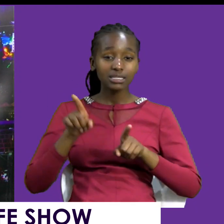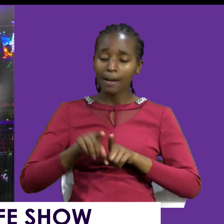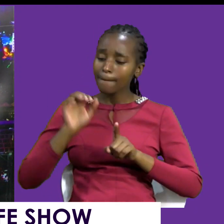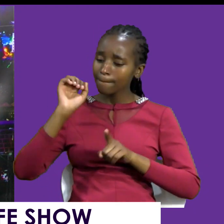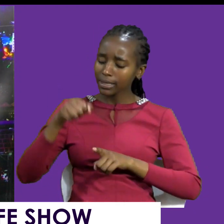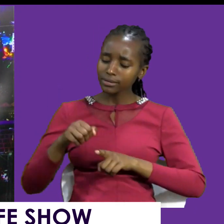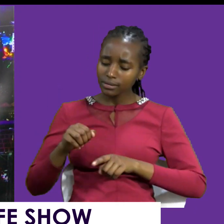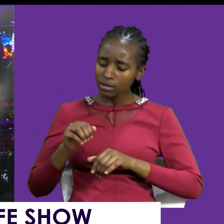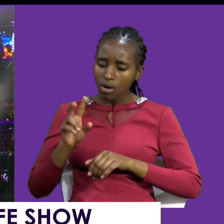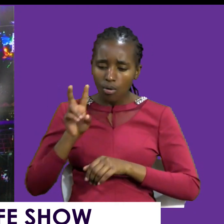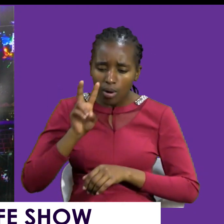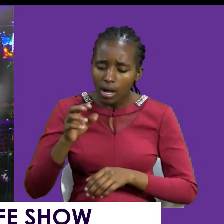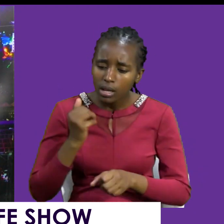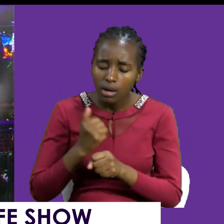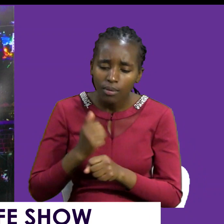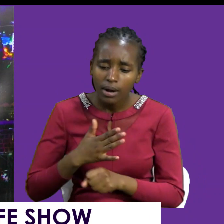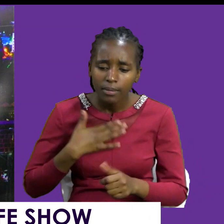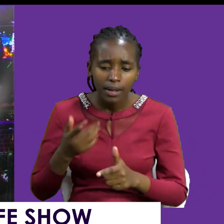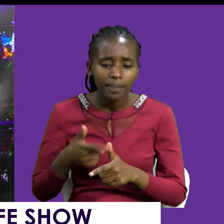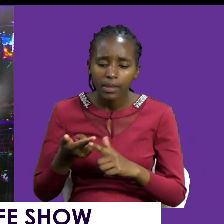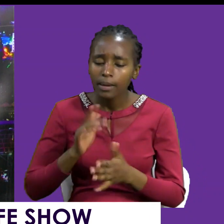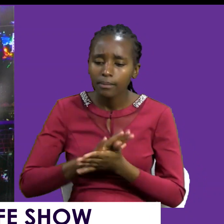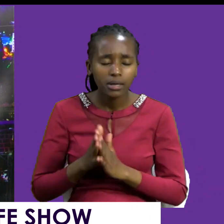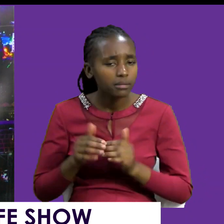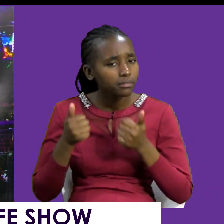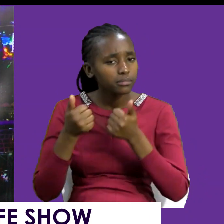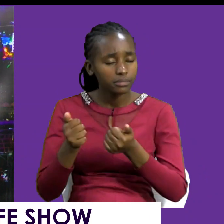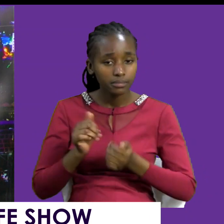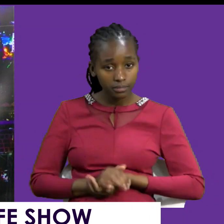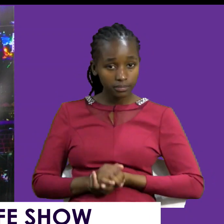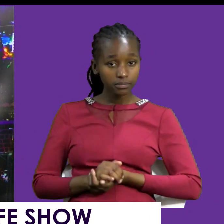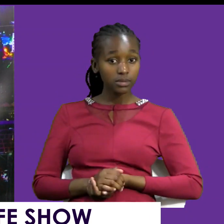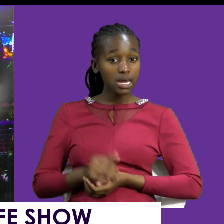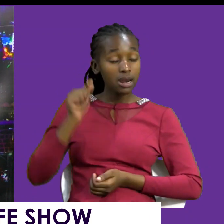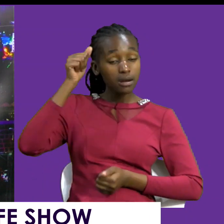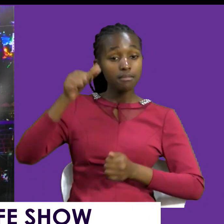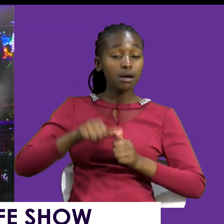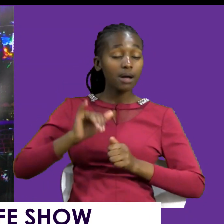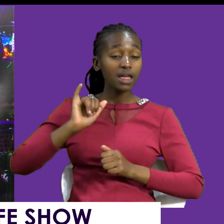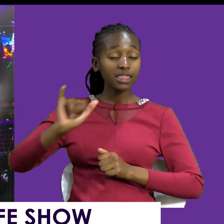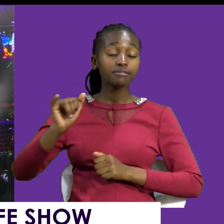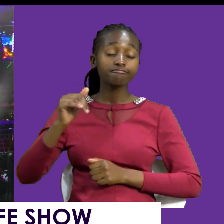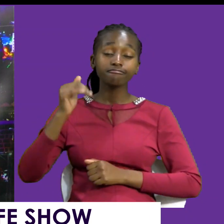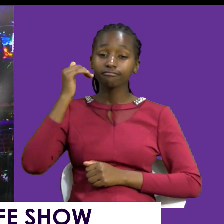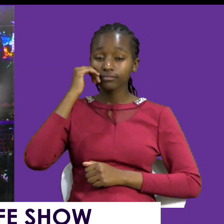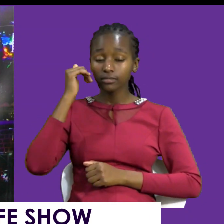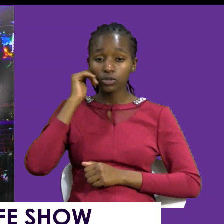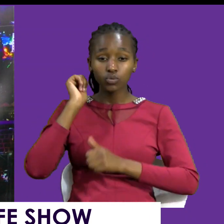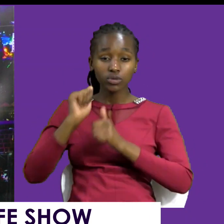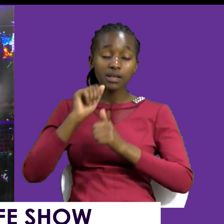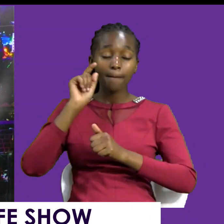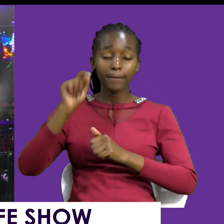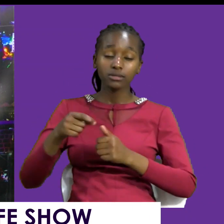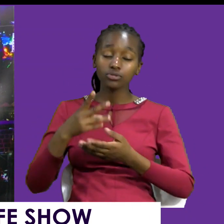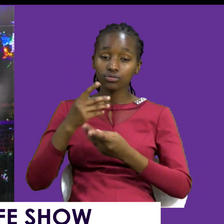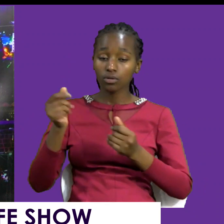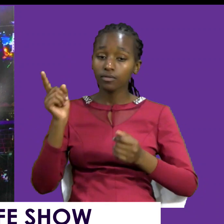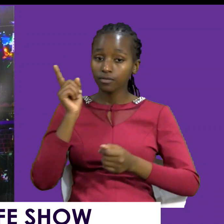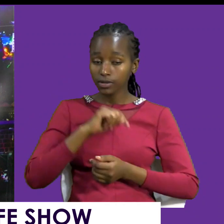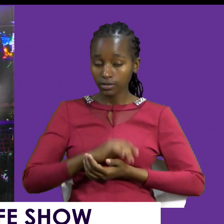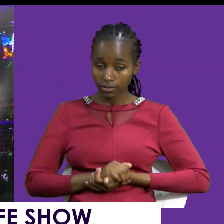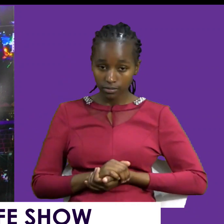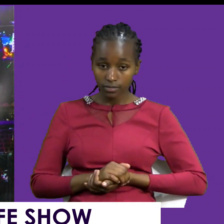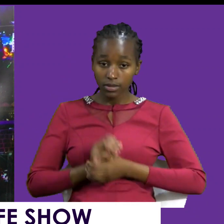to feel like you're living. That is a disease, and it needs to be treated. For you to be a mother, for you to lead a